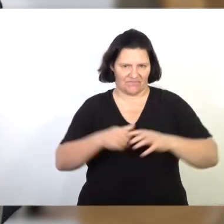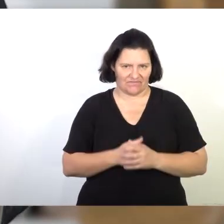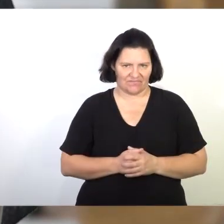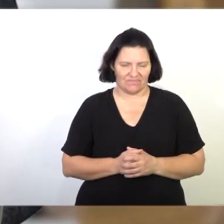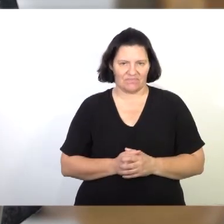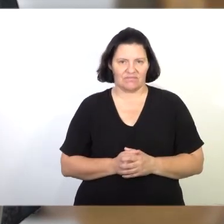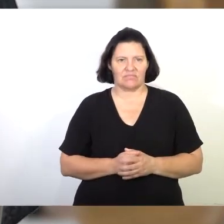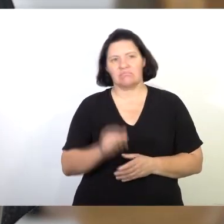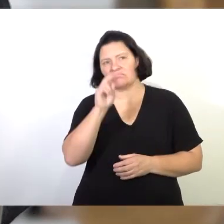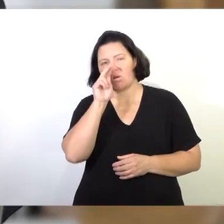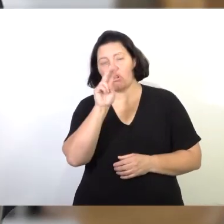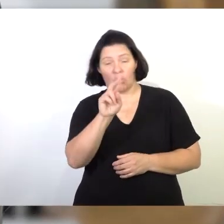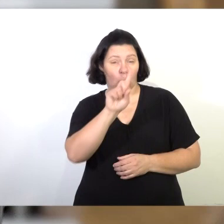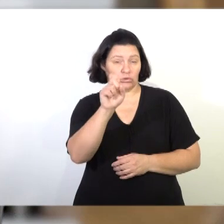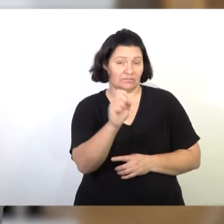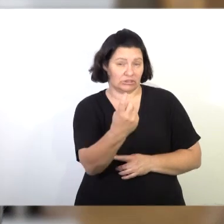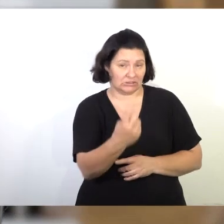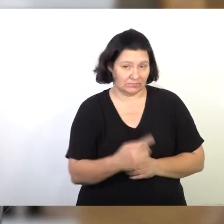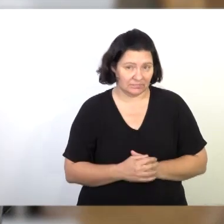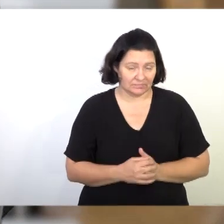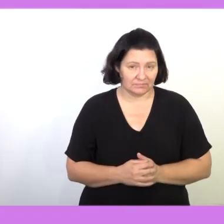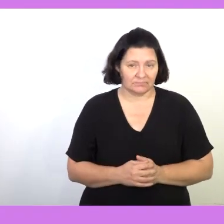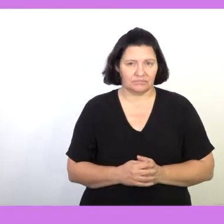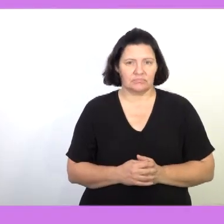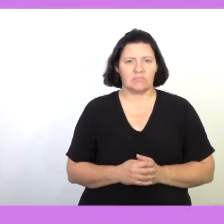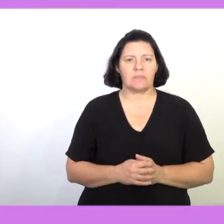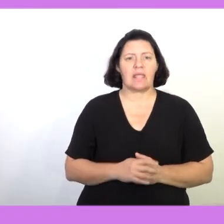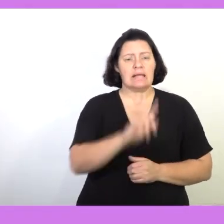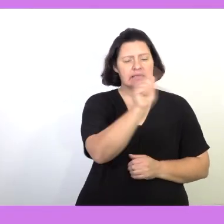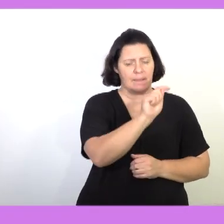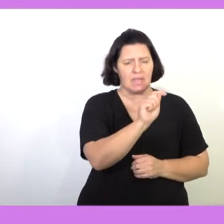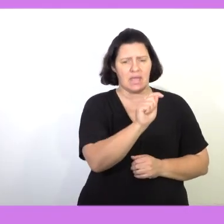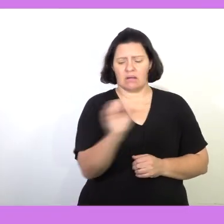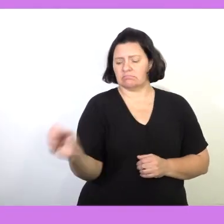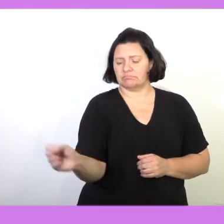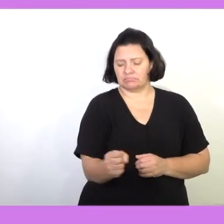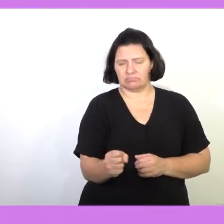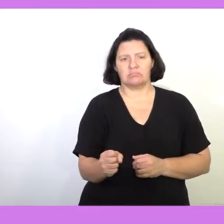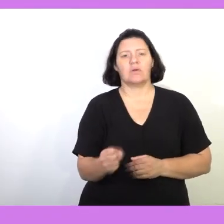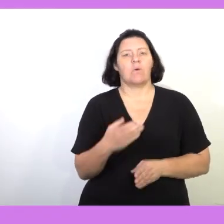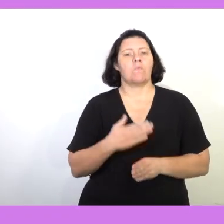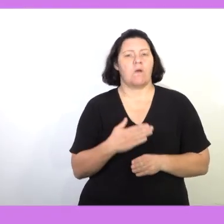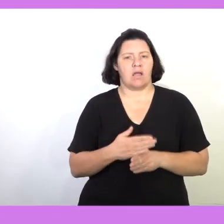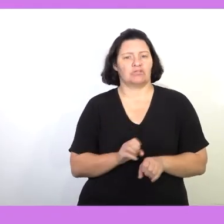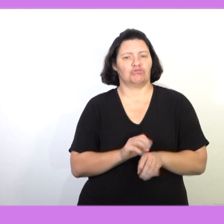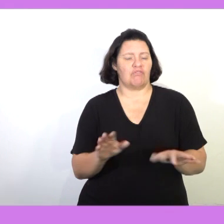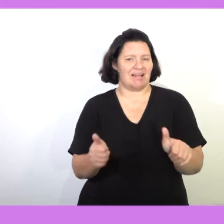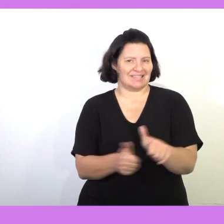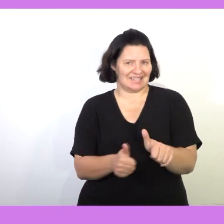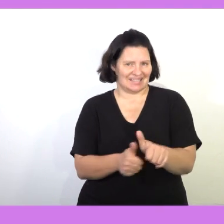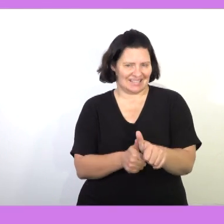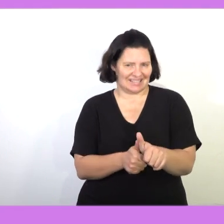graphs. Let's look at the first question. Tshepi is hired for 6 months as a